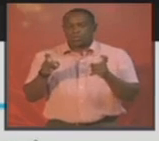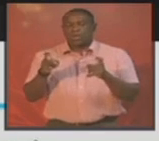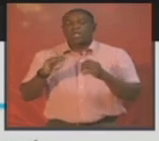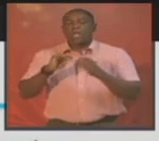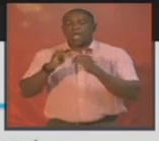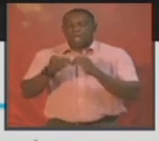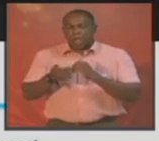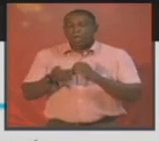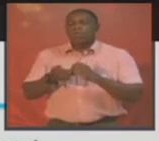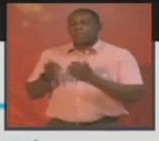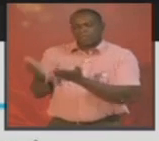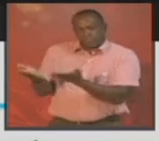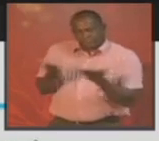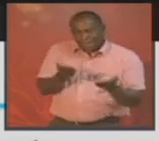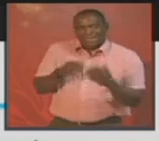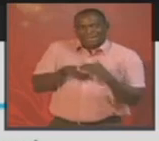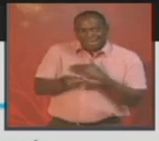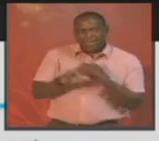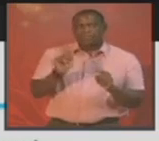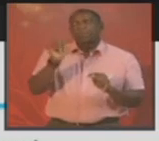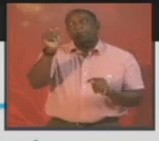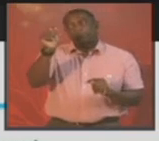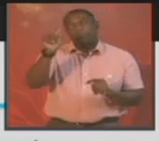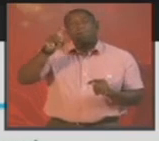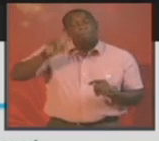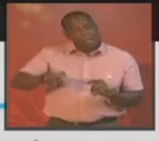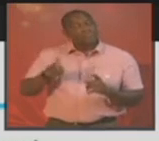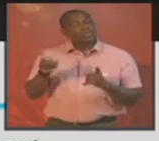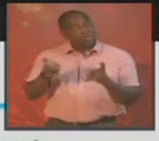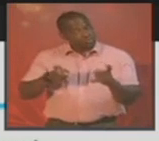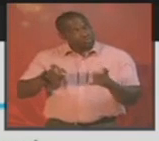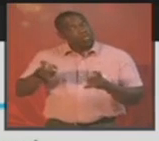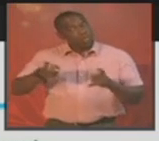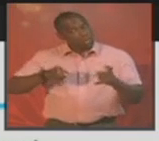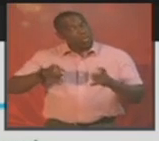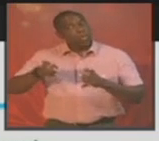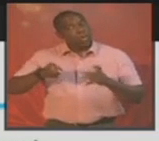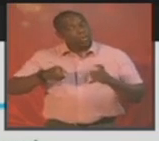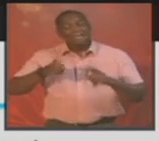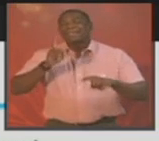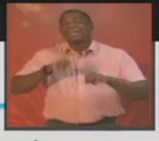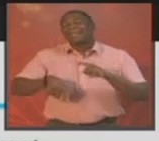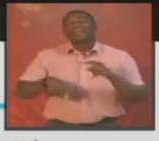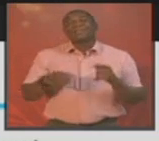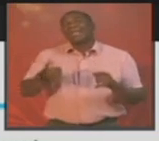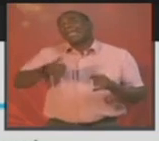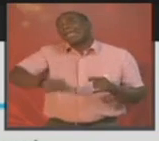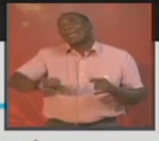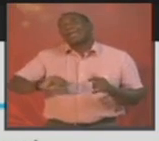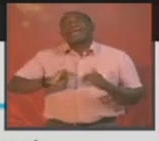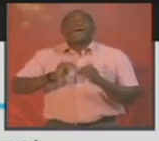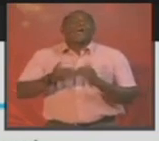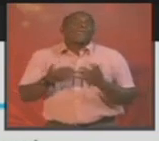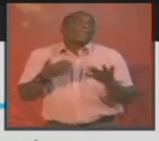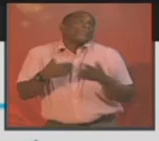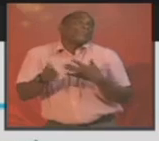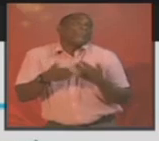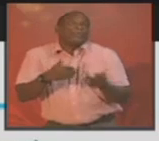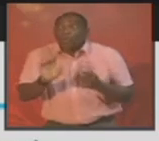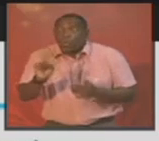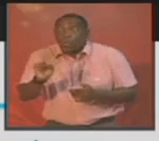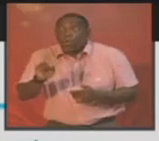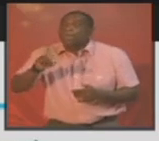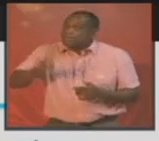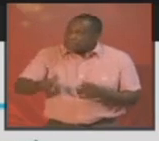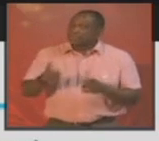which eliminates the possibility of fake vaccines entering into the system. At the point of the